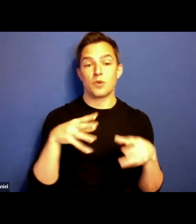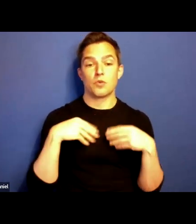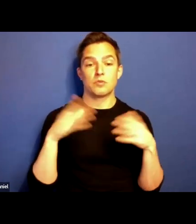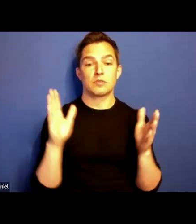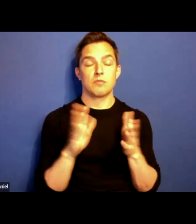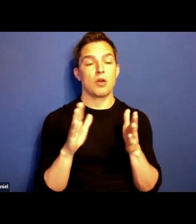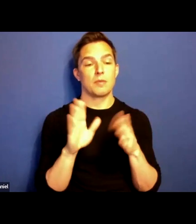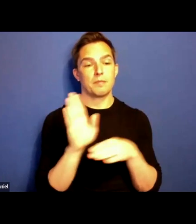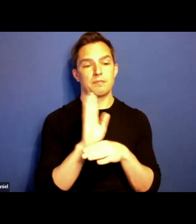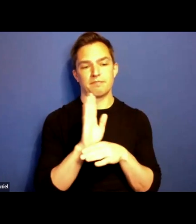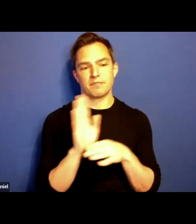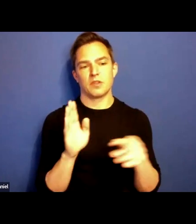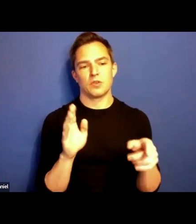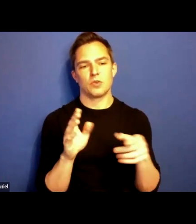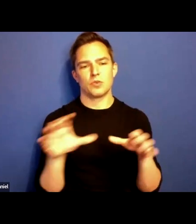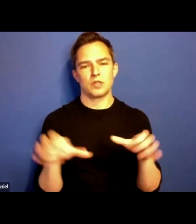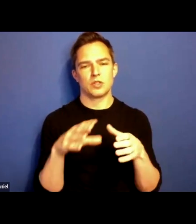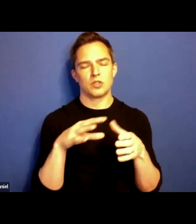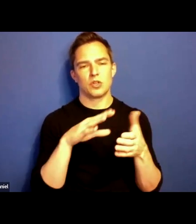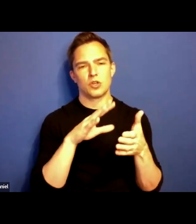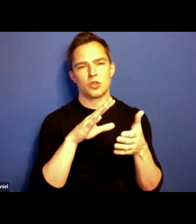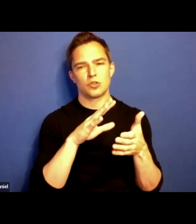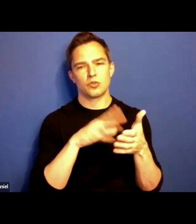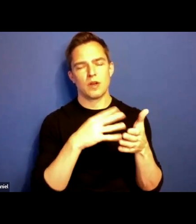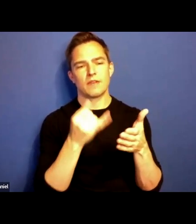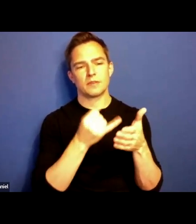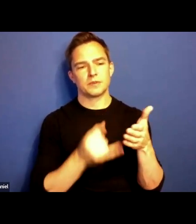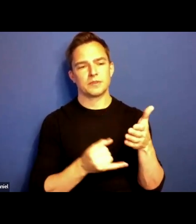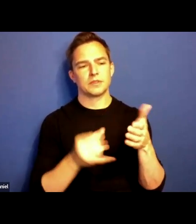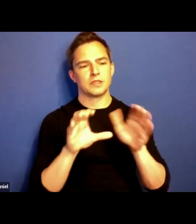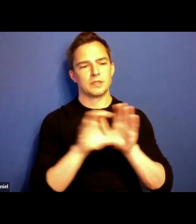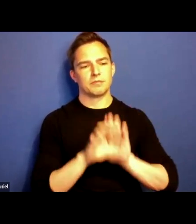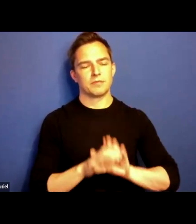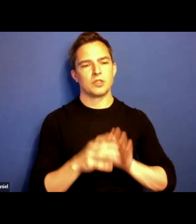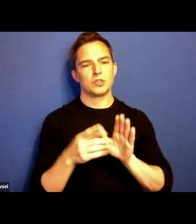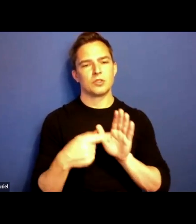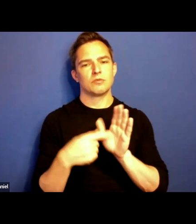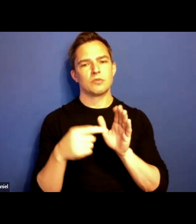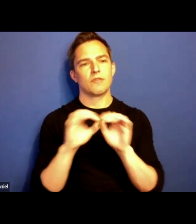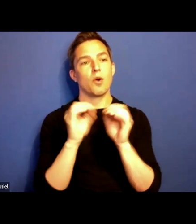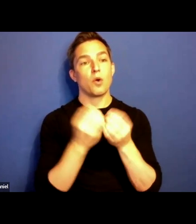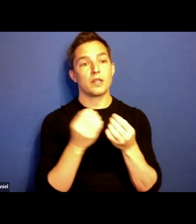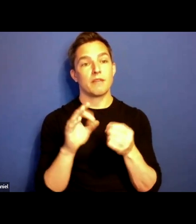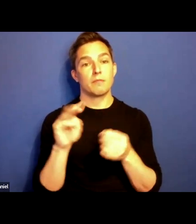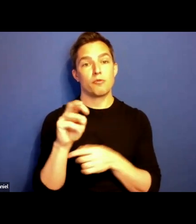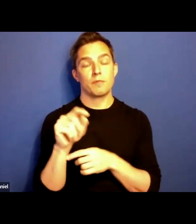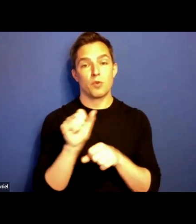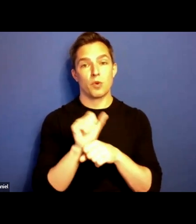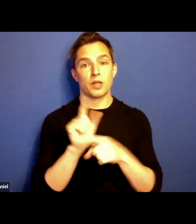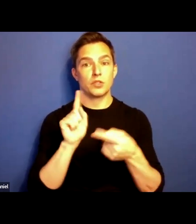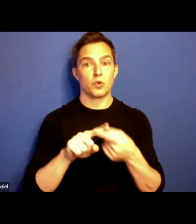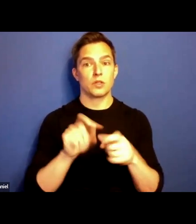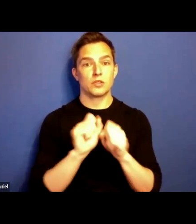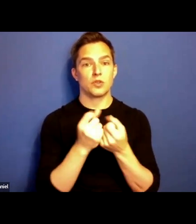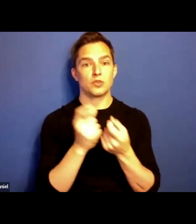graphic recording and strategic illustration to organizations and movements working towards social change and creating